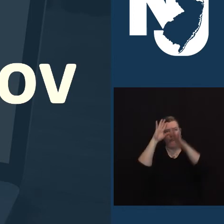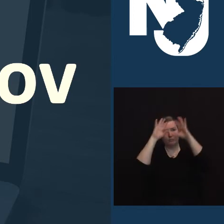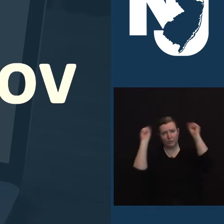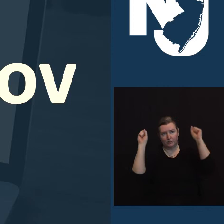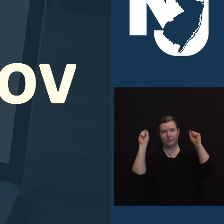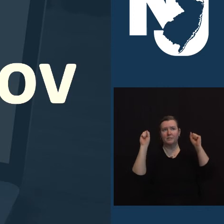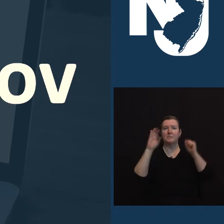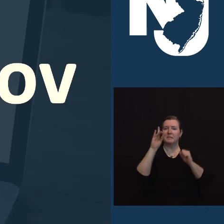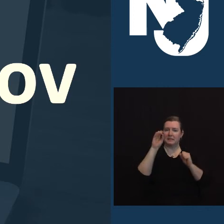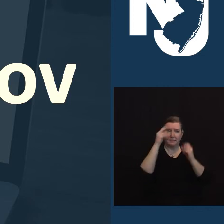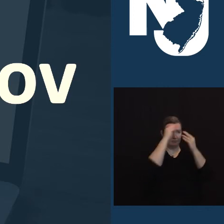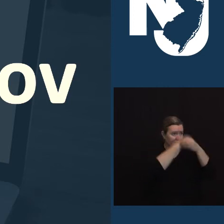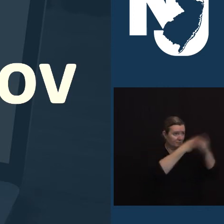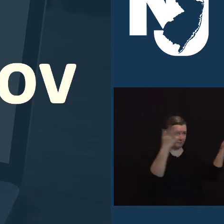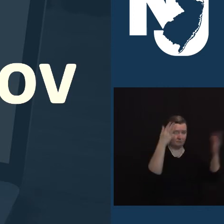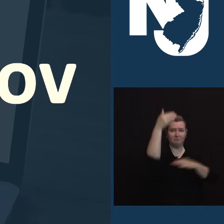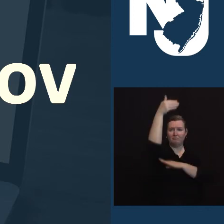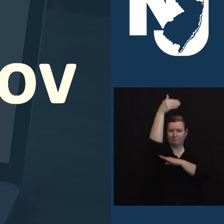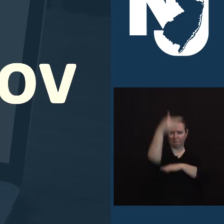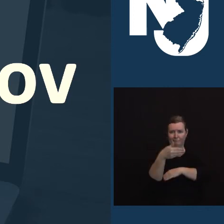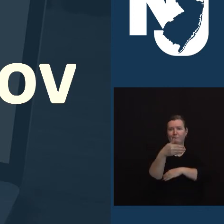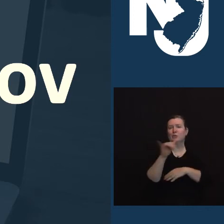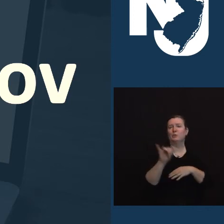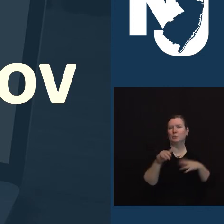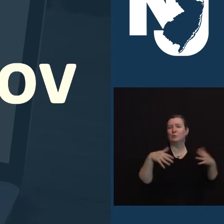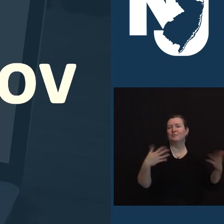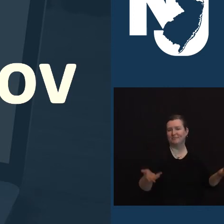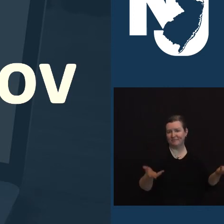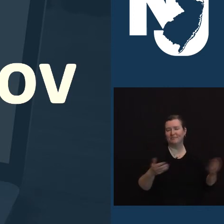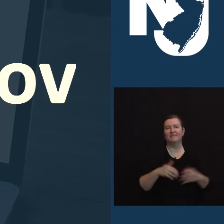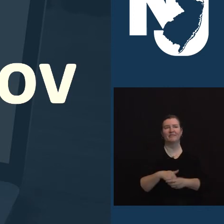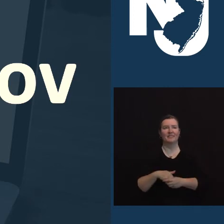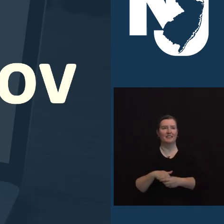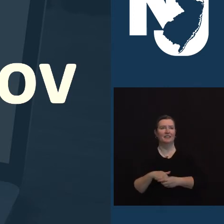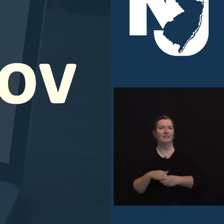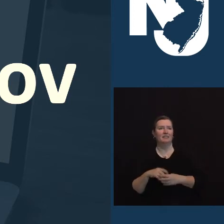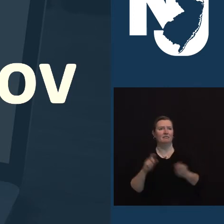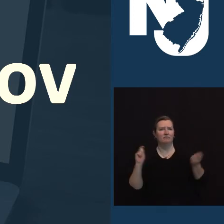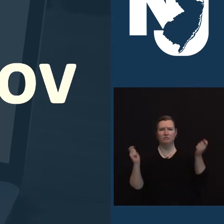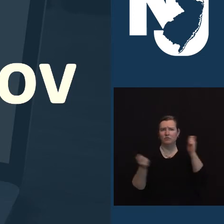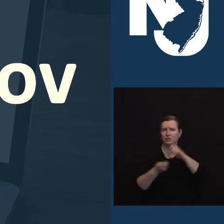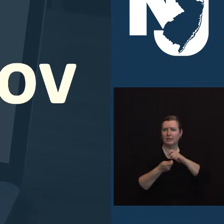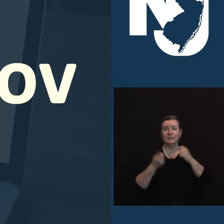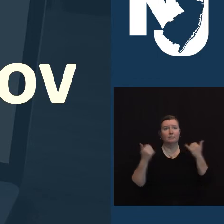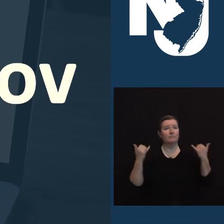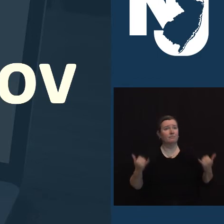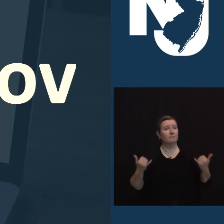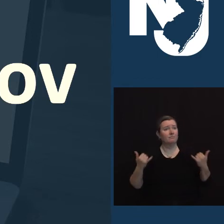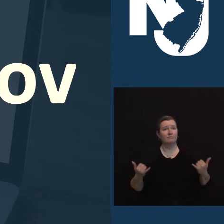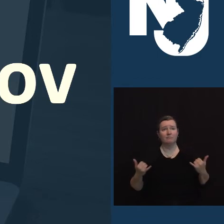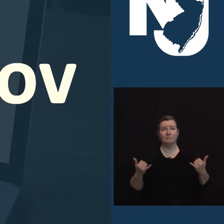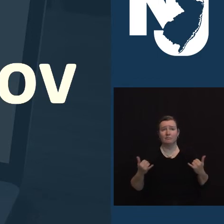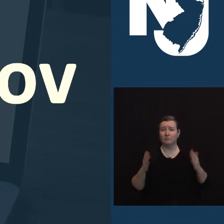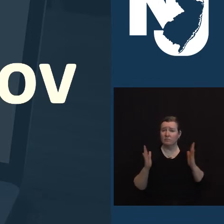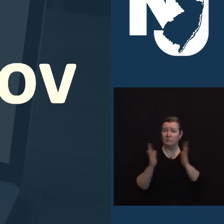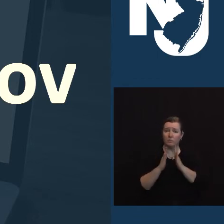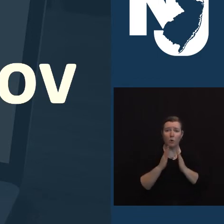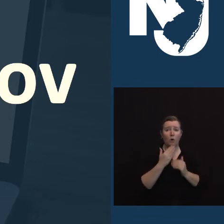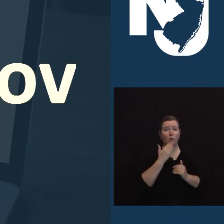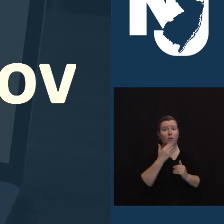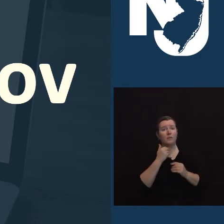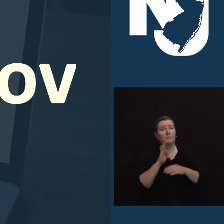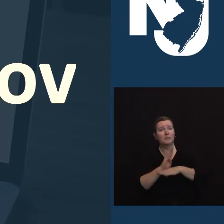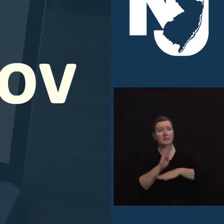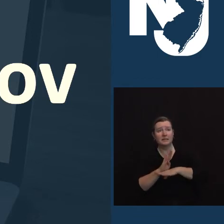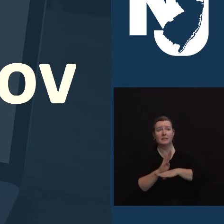remainder of the work week. Now, switching gears to highlight another of the small businesses that has partnered with the New Jersey Economic